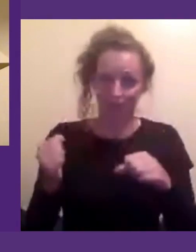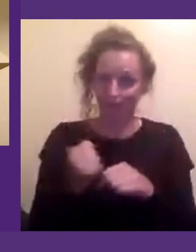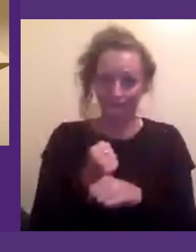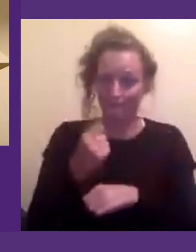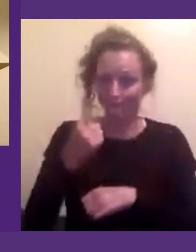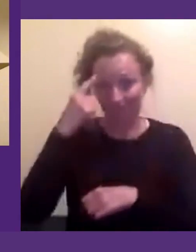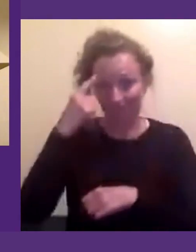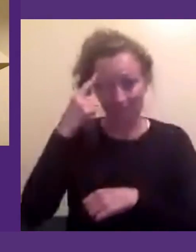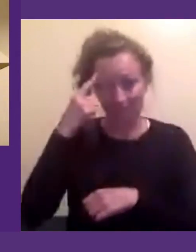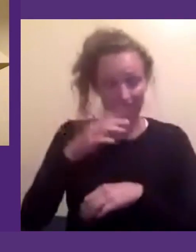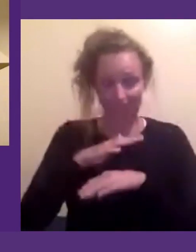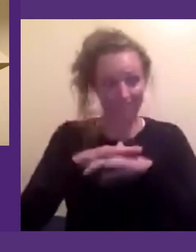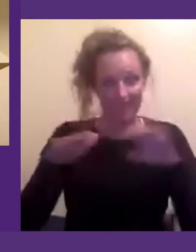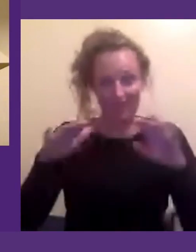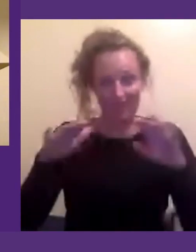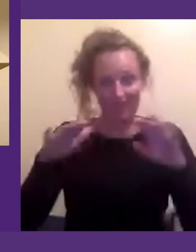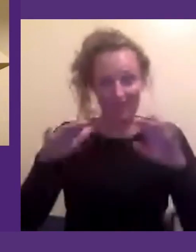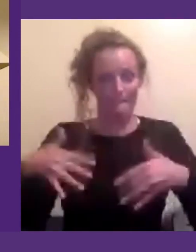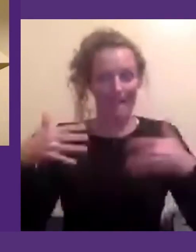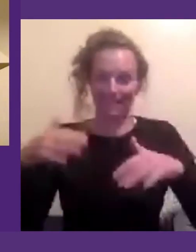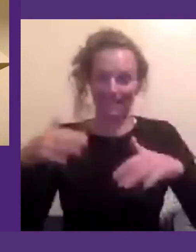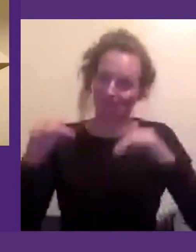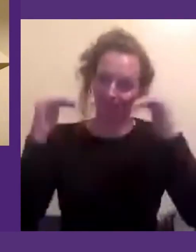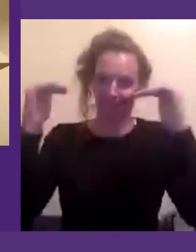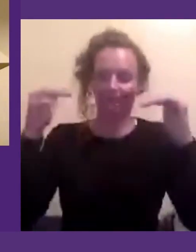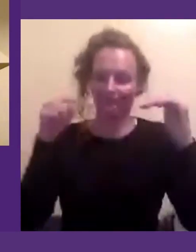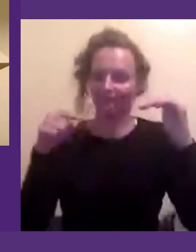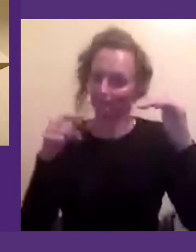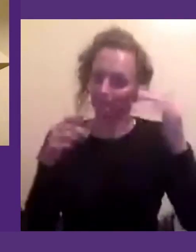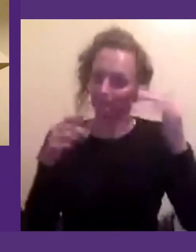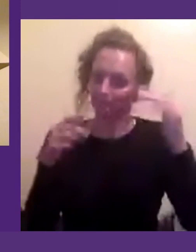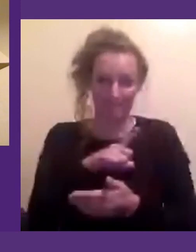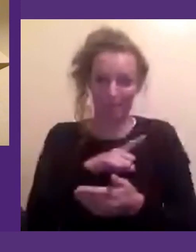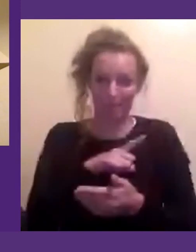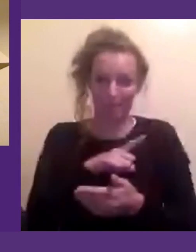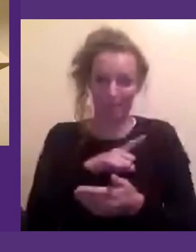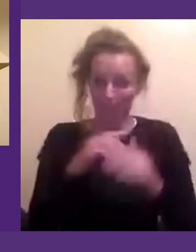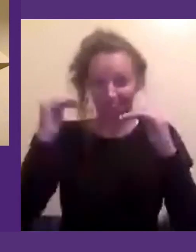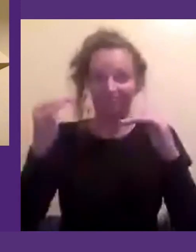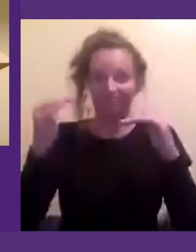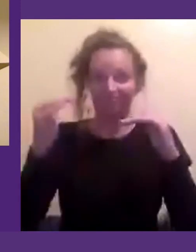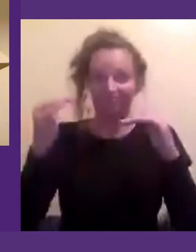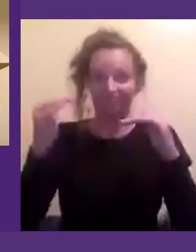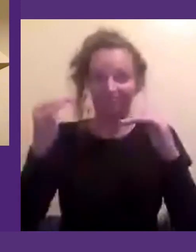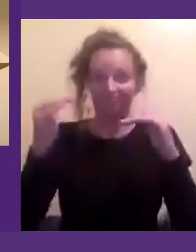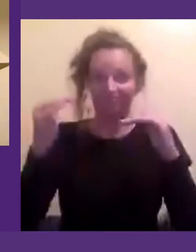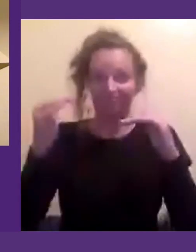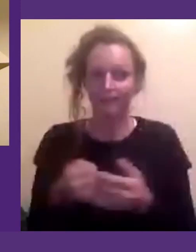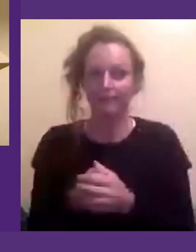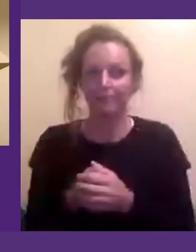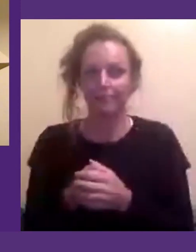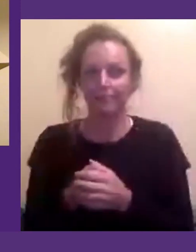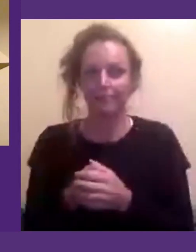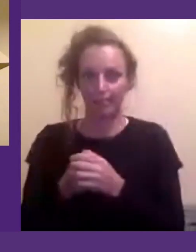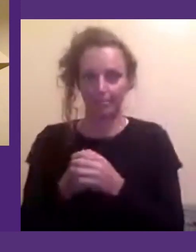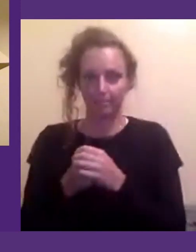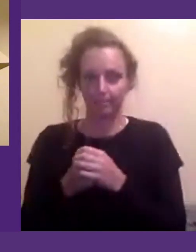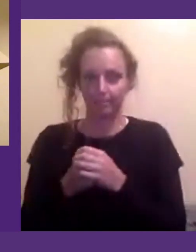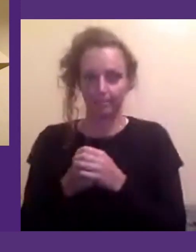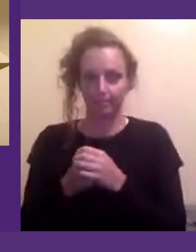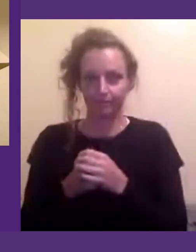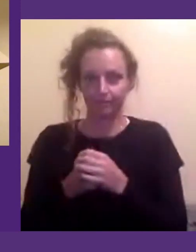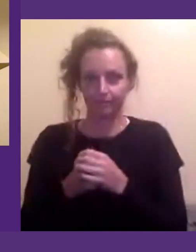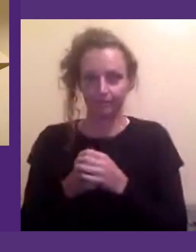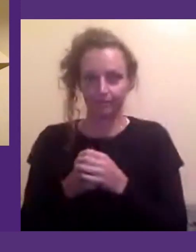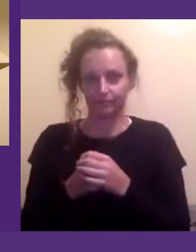path to self-acceptance and happiness comes from loving your own body, however it